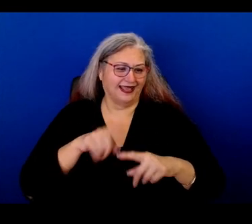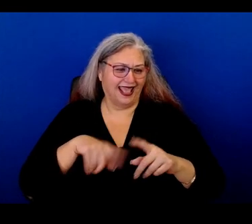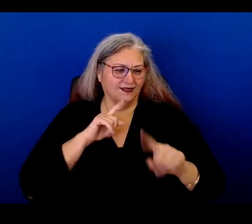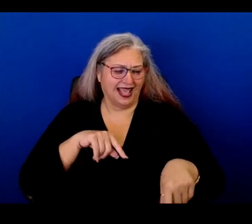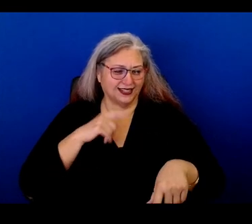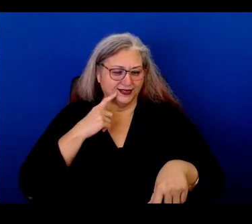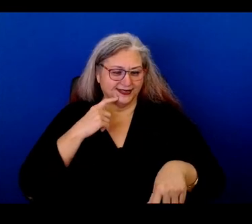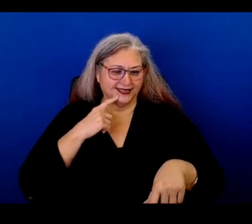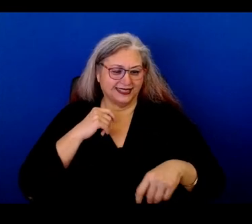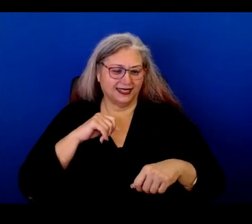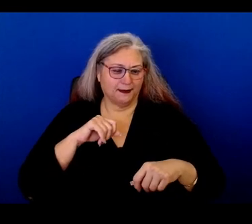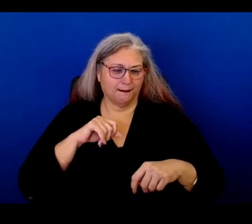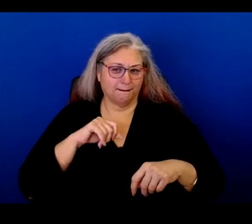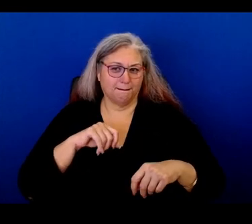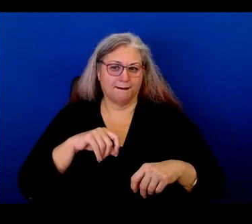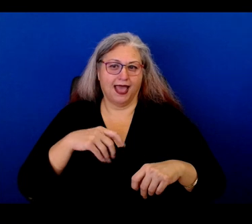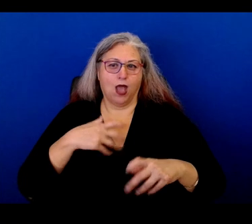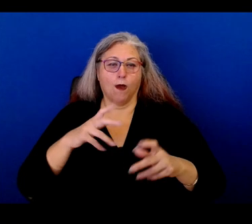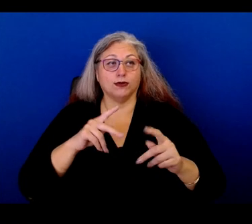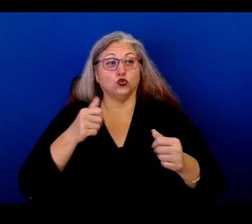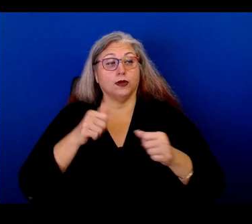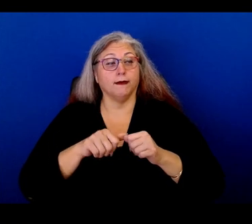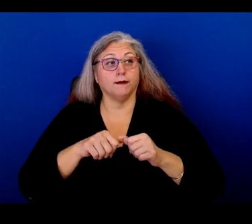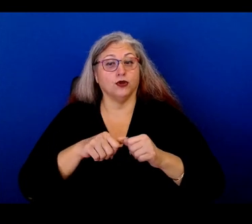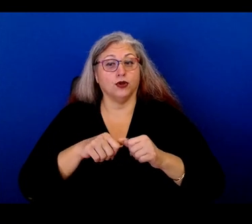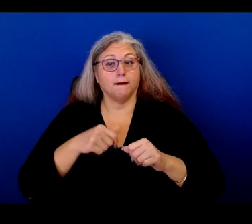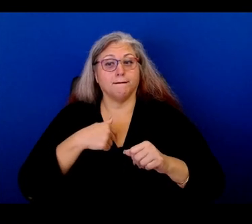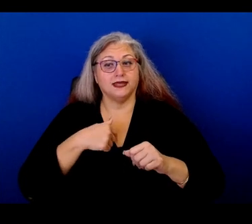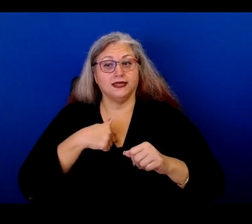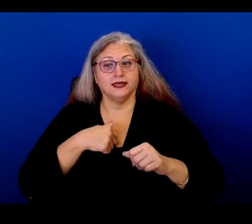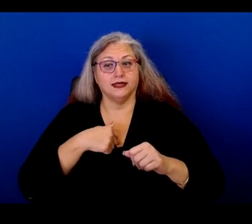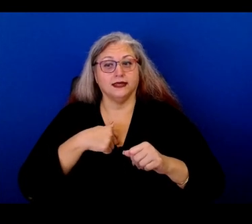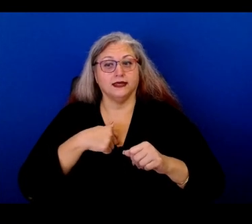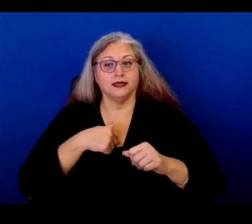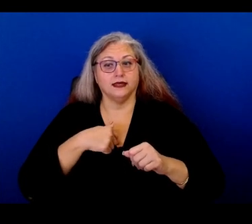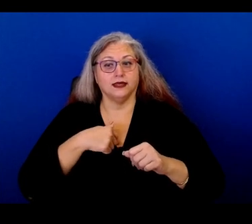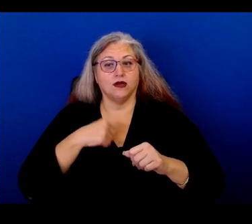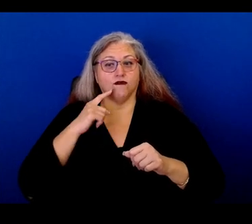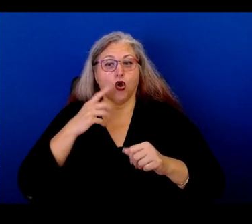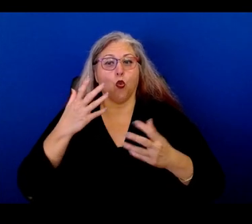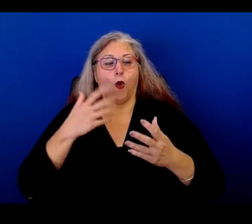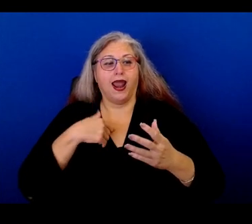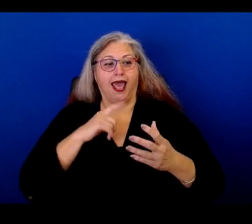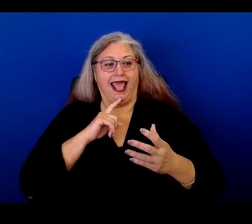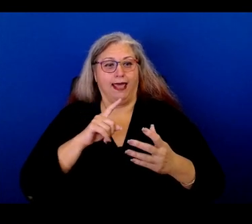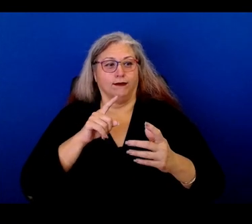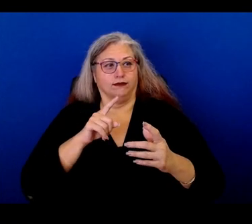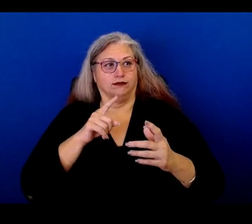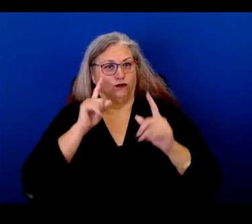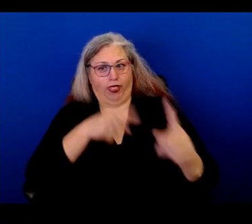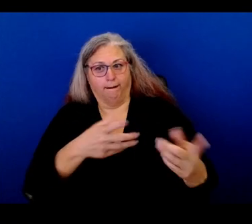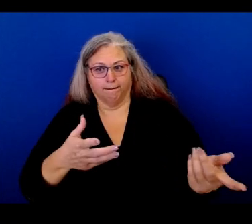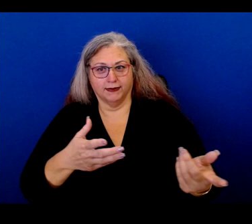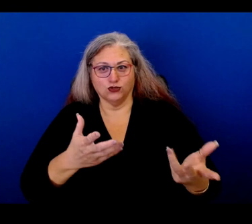I want people to remember me for what I am to them, you know, like, so I don't know.